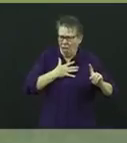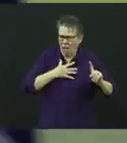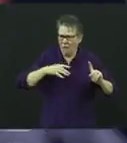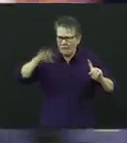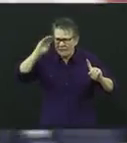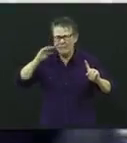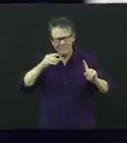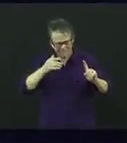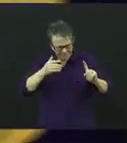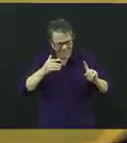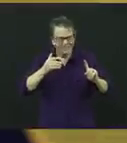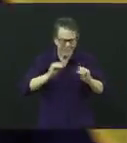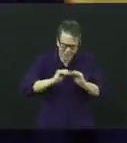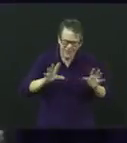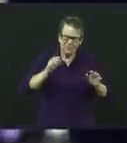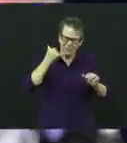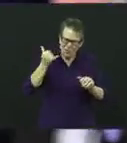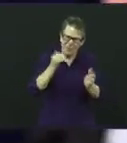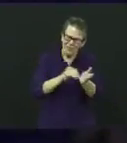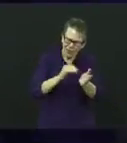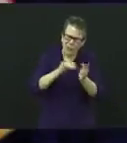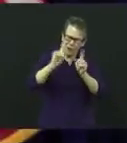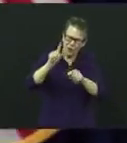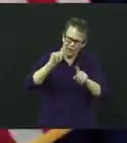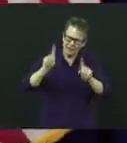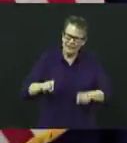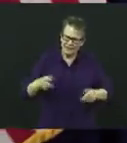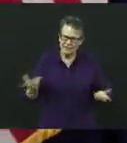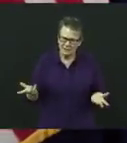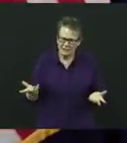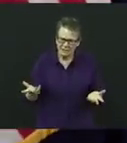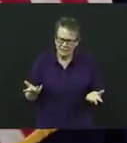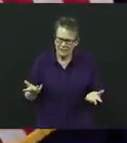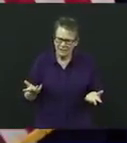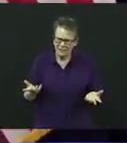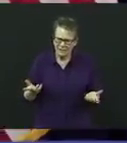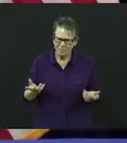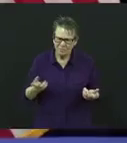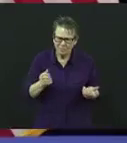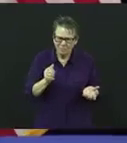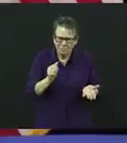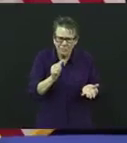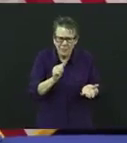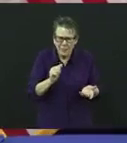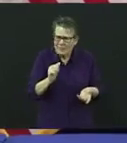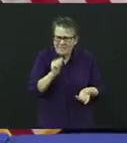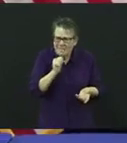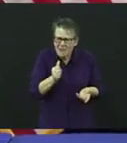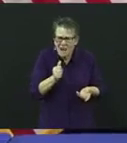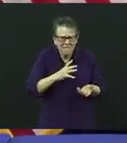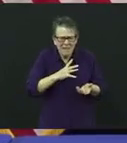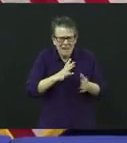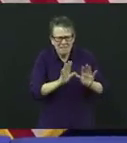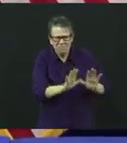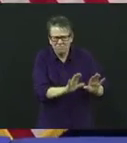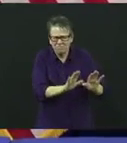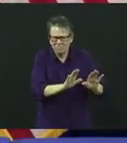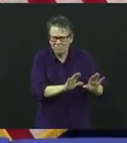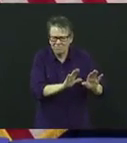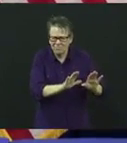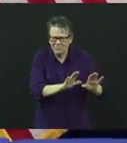only other thing I wanted to say, counties. So total cases so far, Bergen continues to be the highest number. This is of the total of